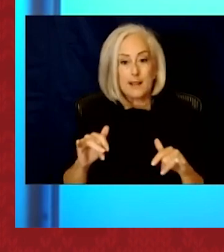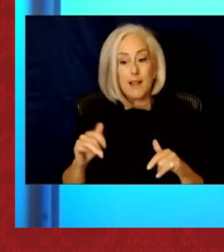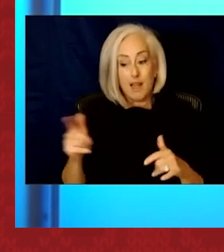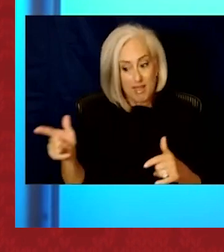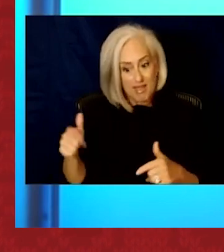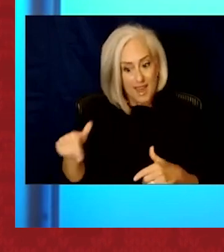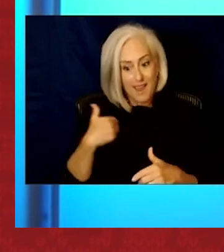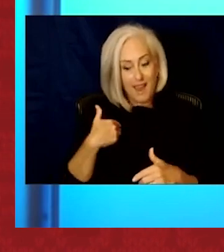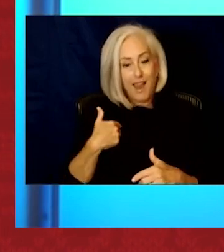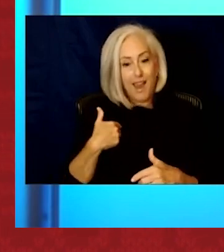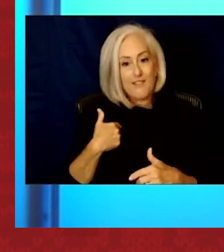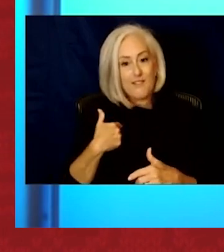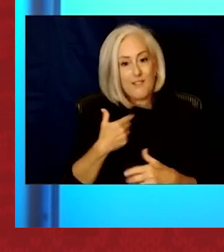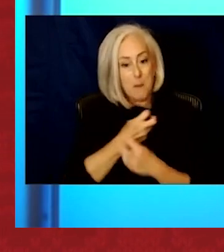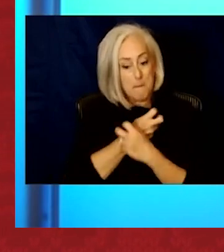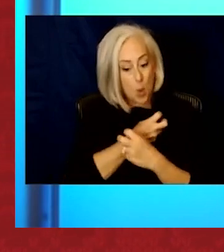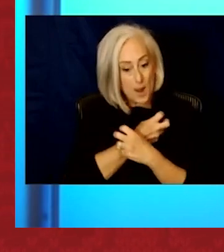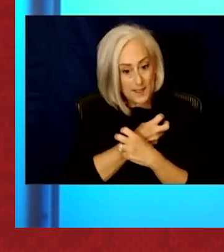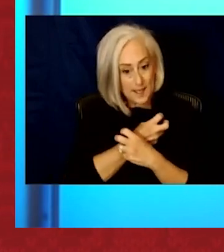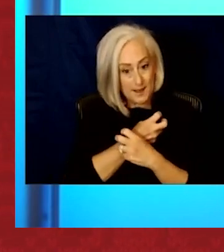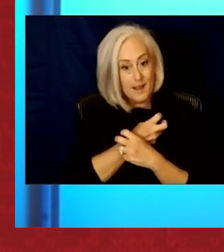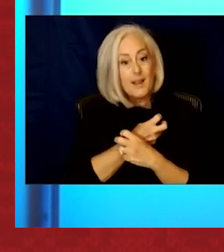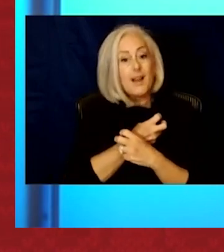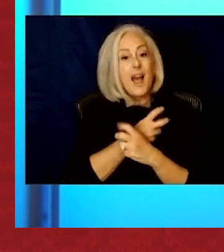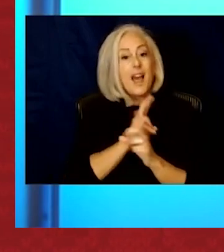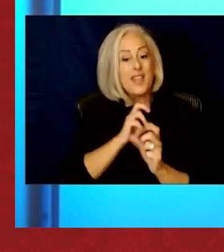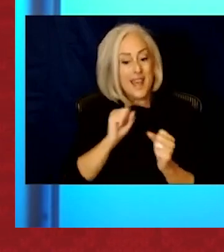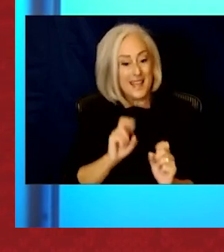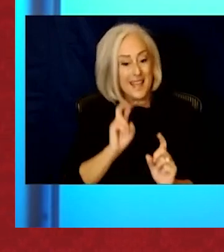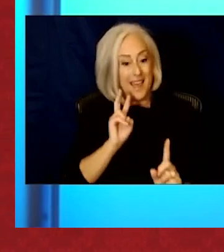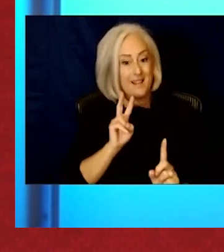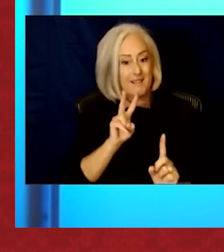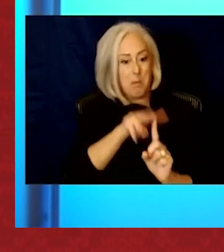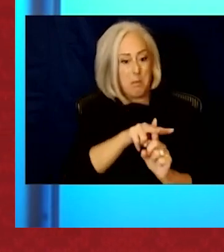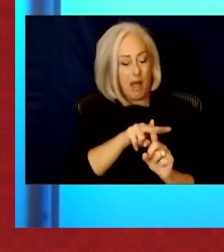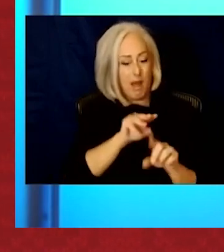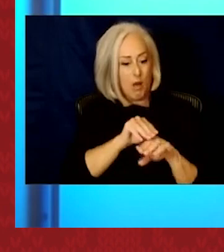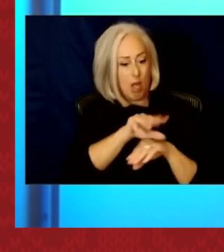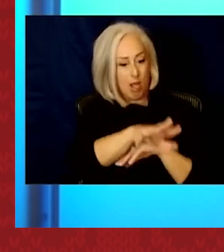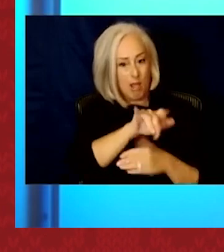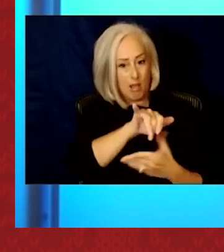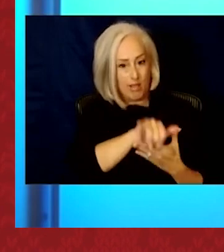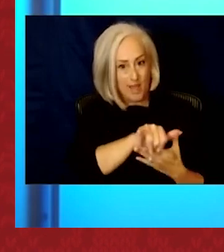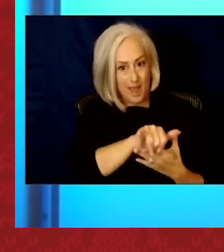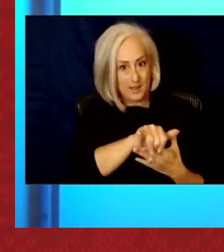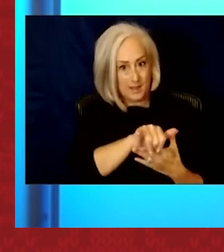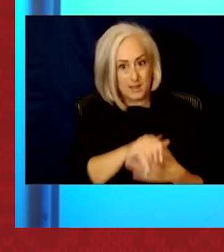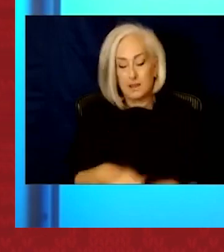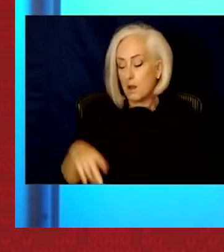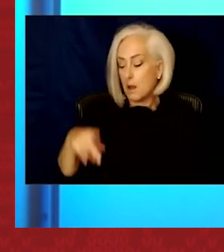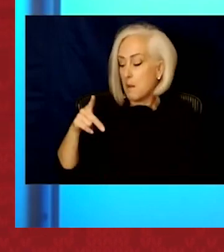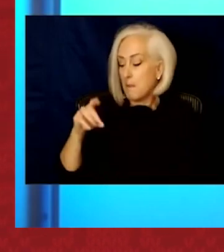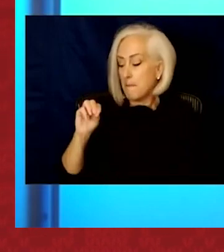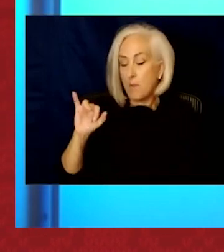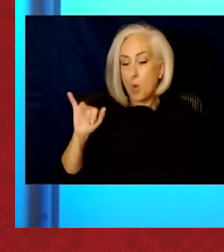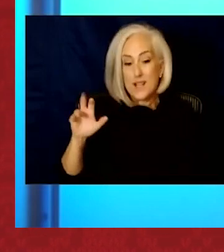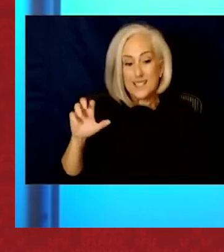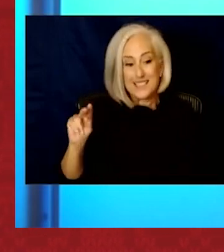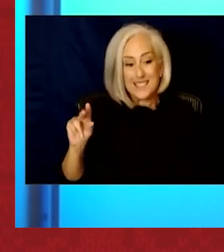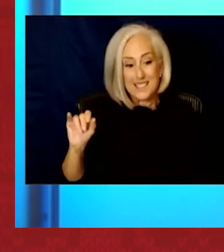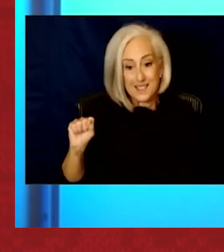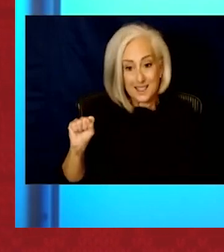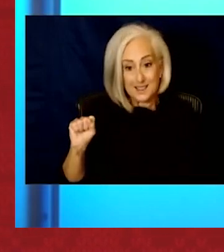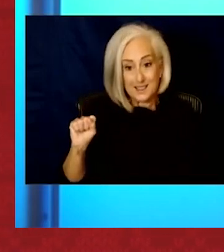either defend themselves or hunt prey, whereas a poisonous organism, if you eat it, you're going to get sick, but it doesn't have a mechanism